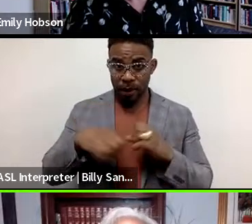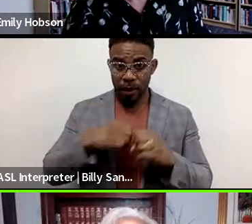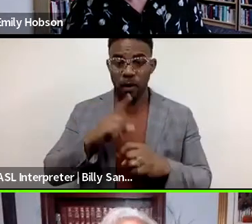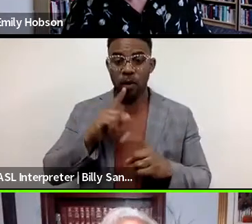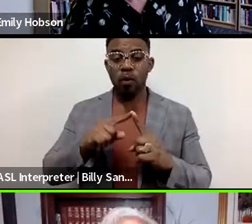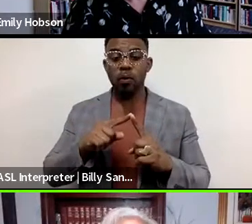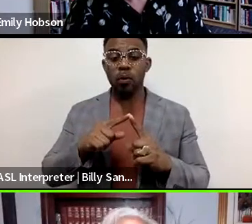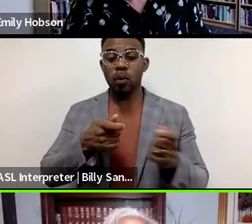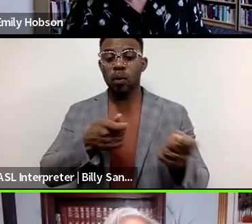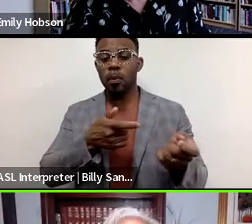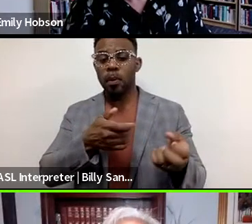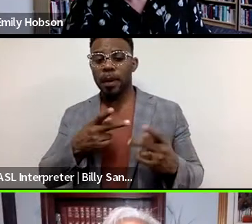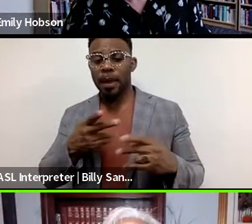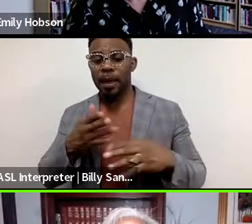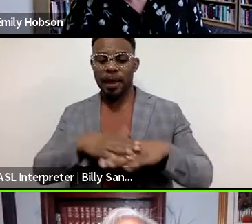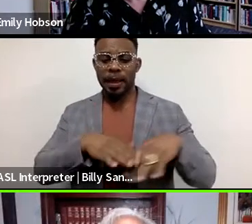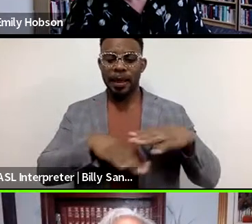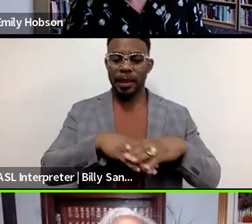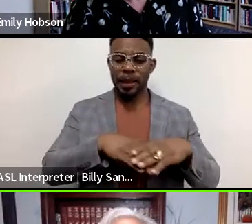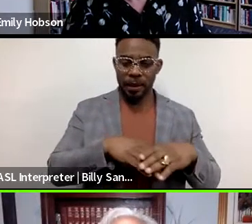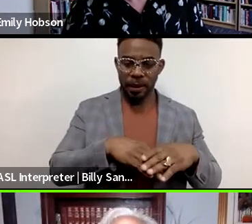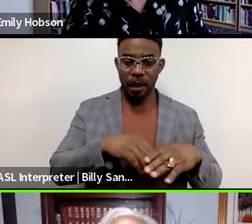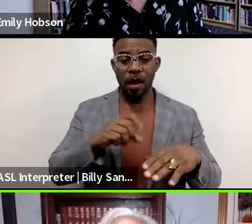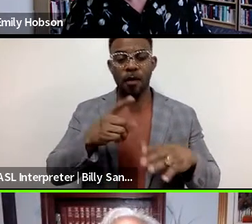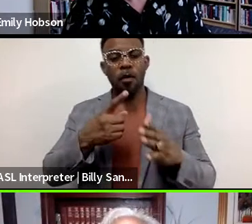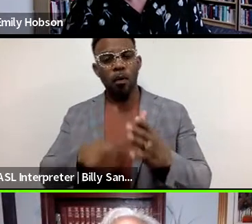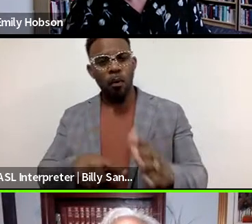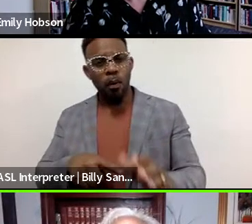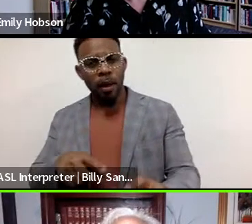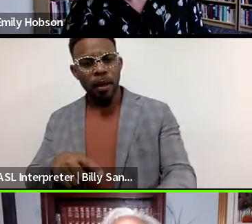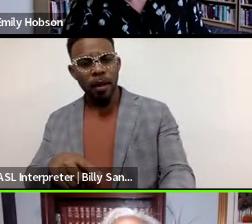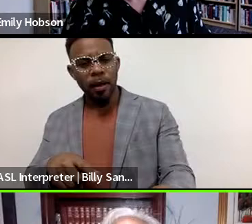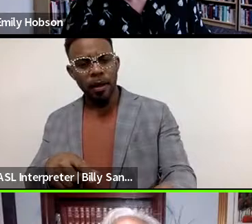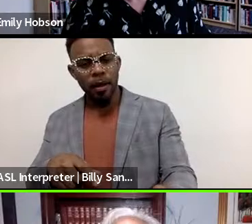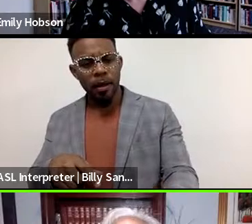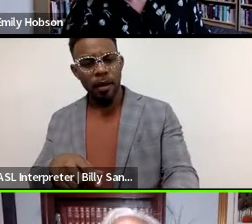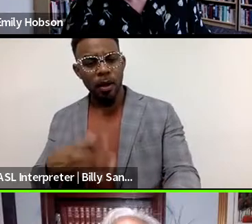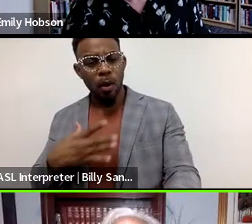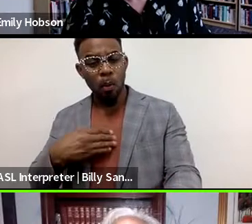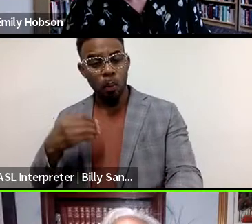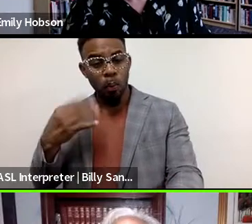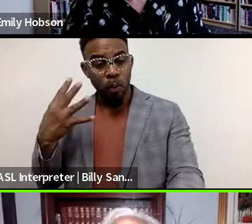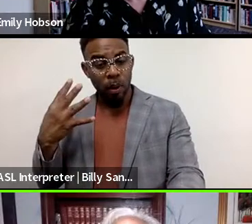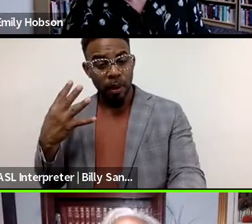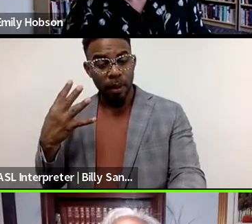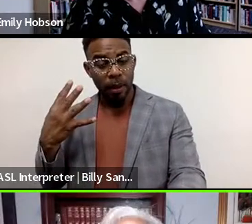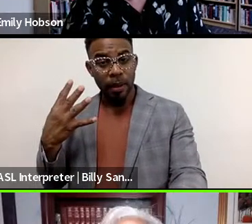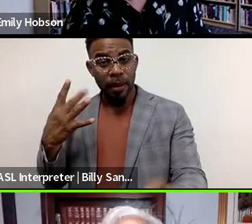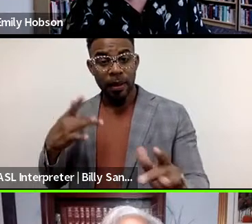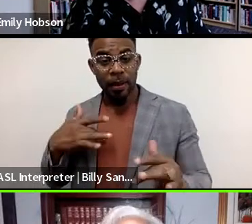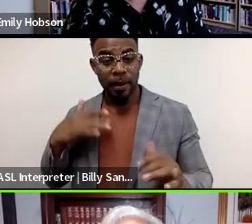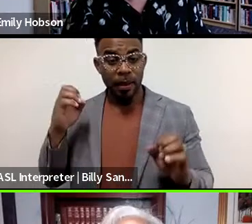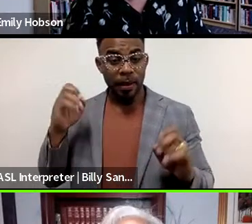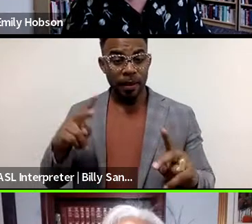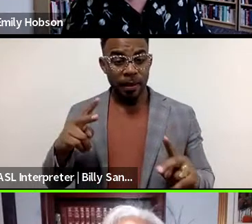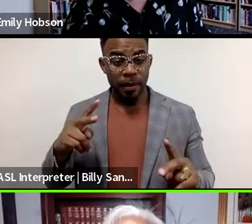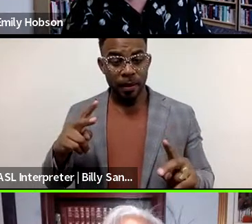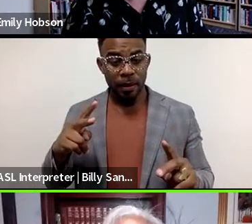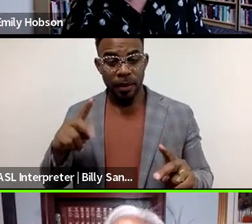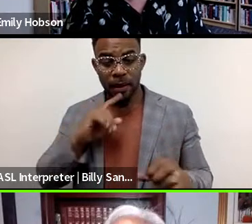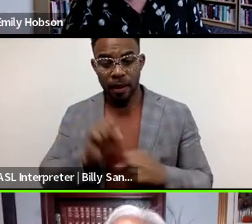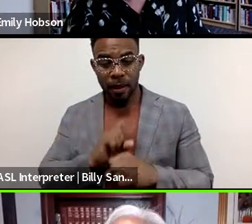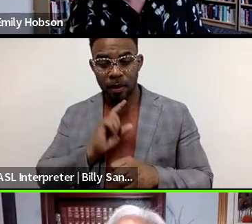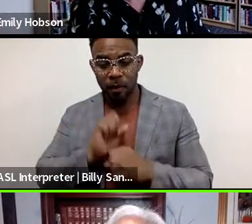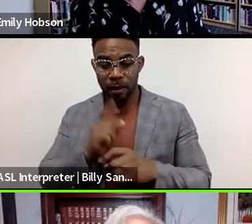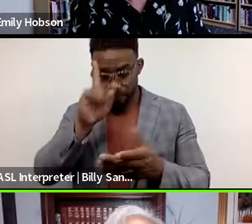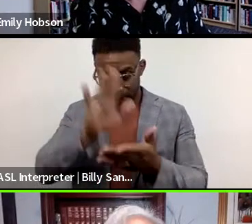to pull back the layer of what white evangelicalism actually